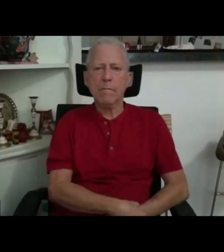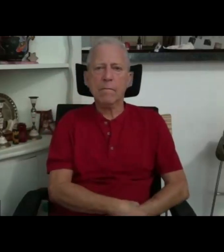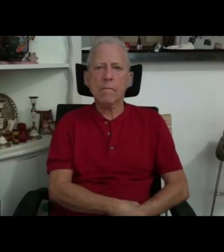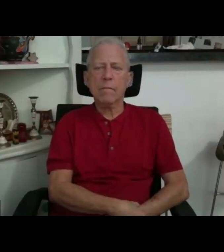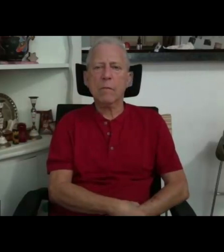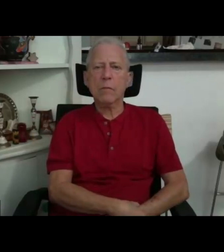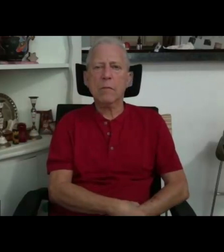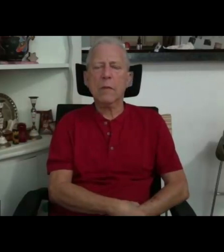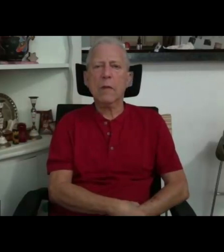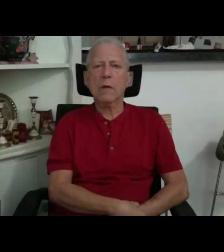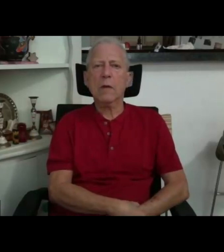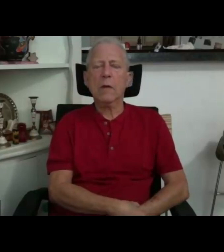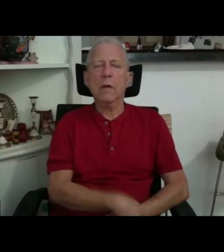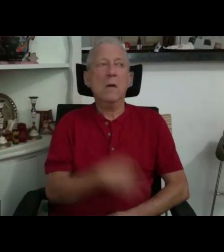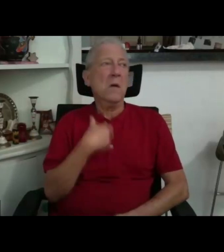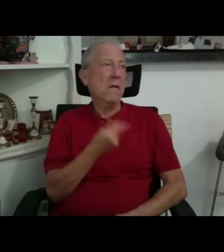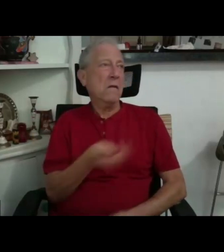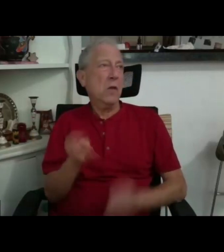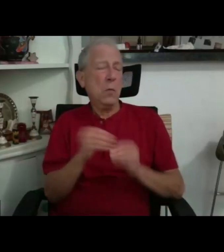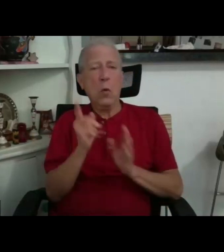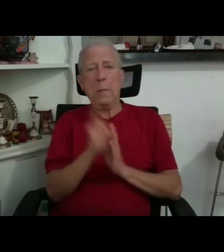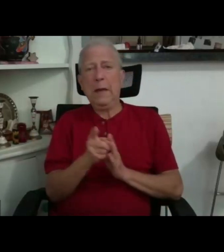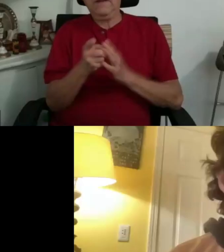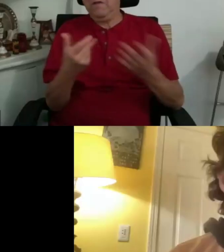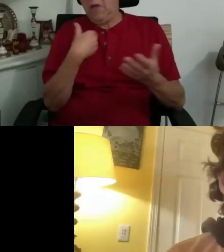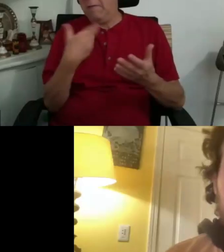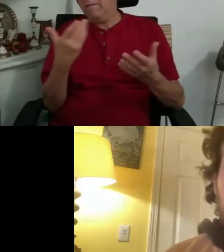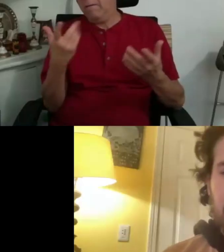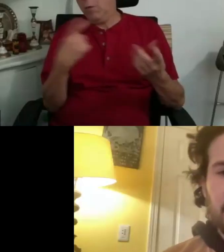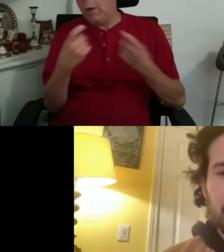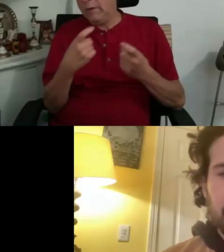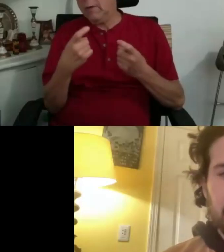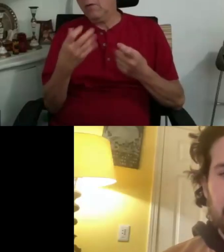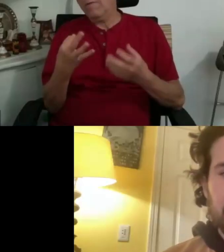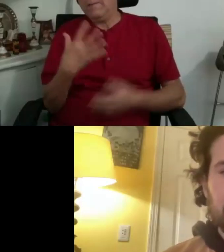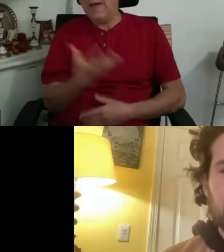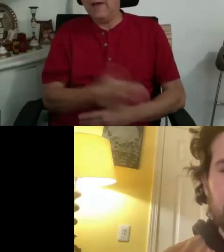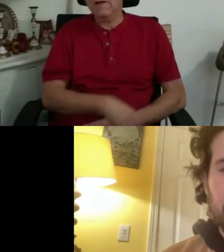Sweet. We have a few extra minutes if anyone else has questions or feedback.